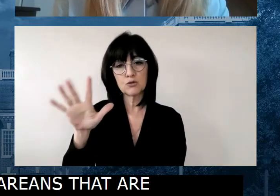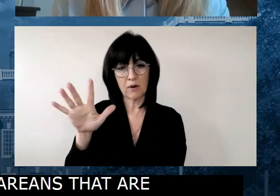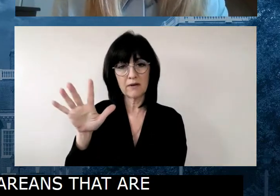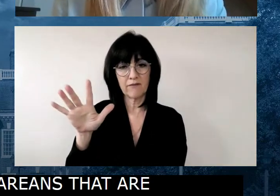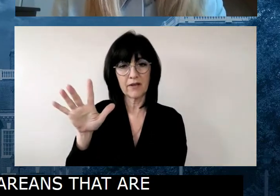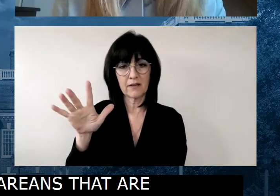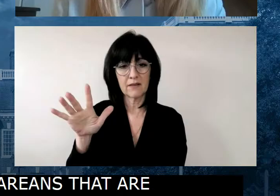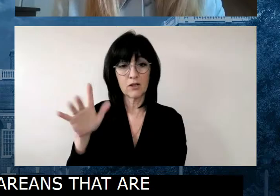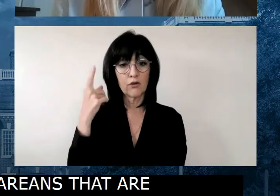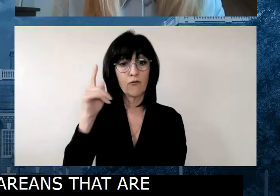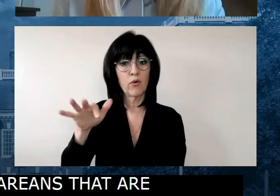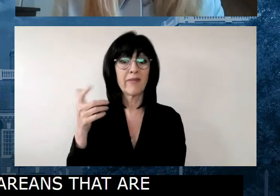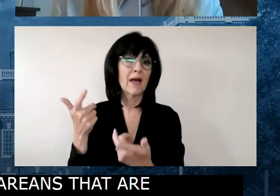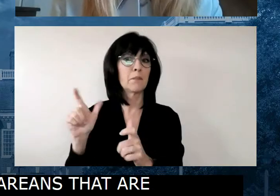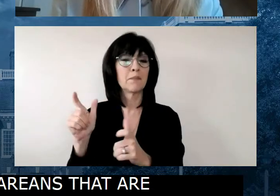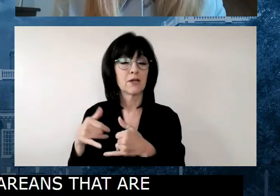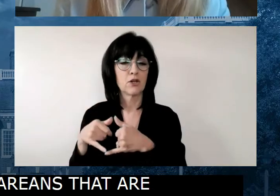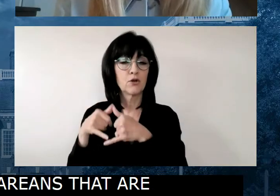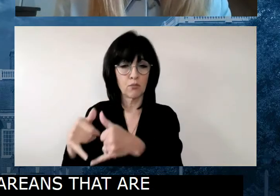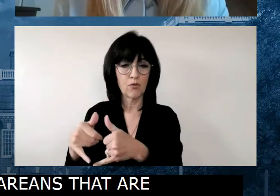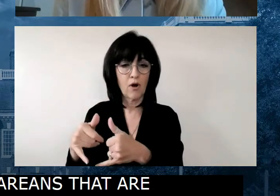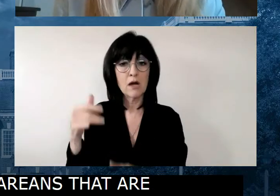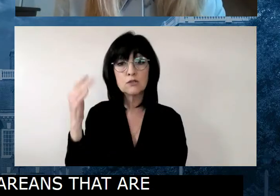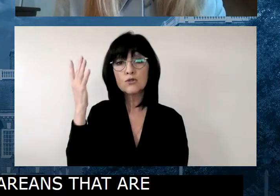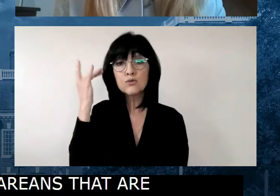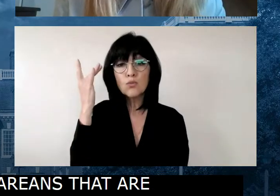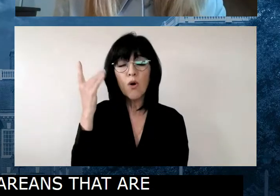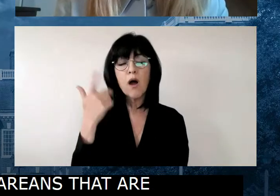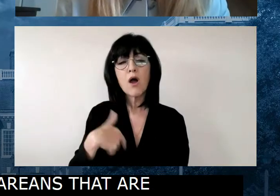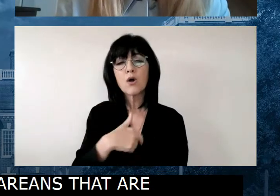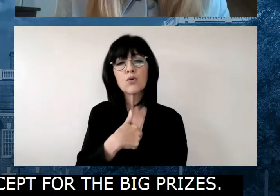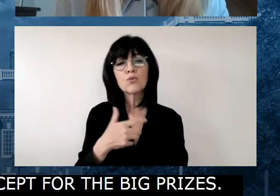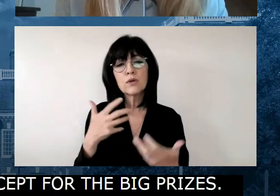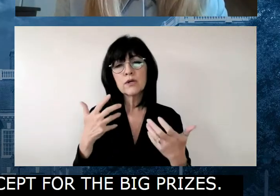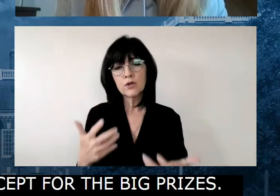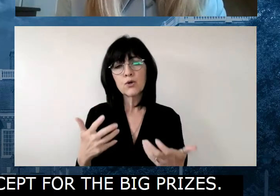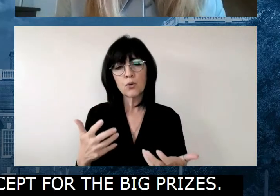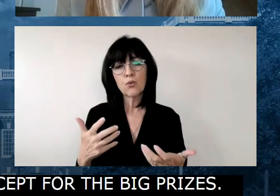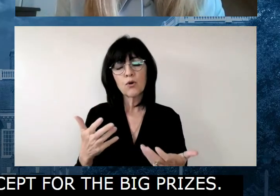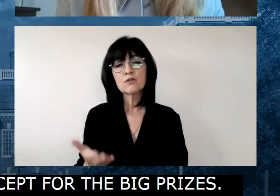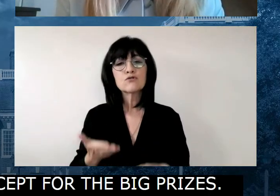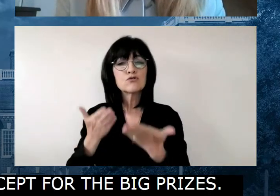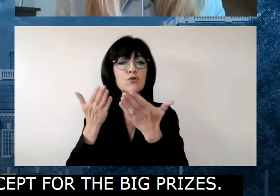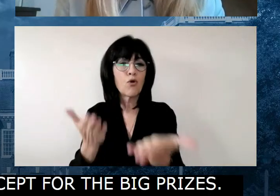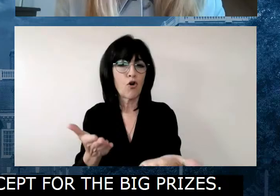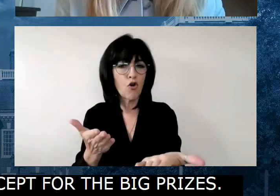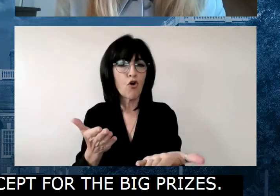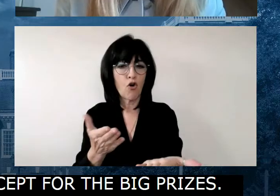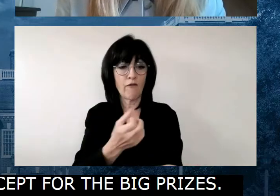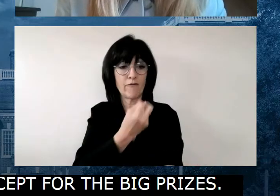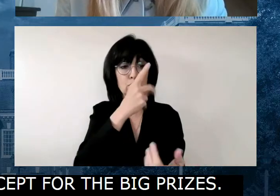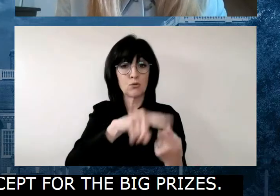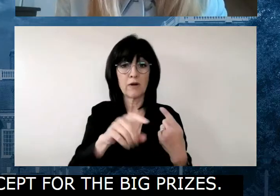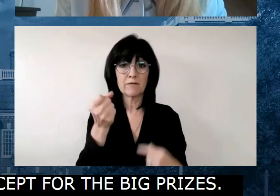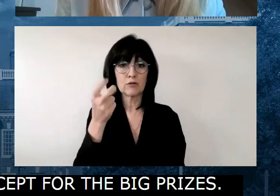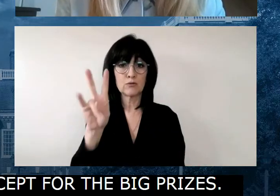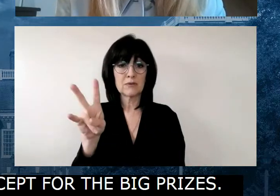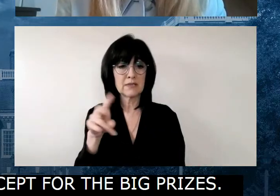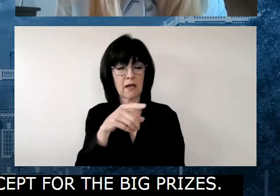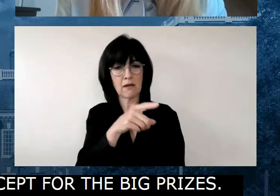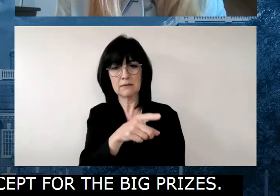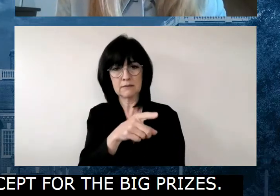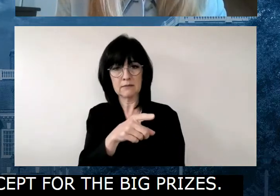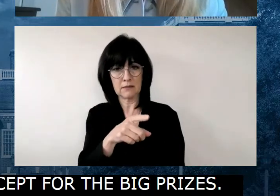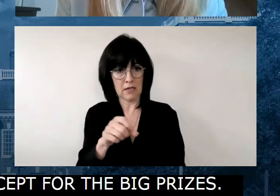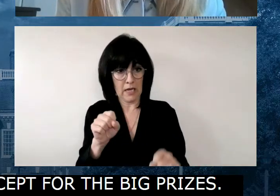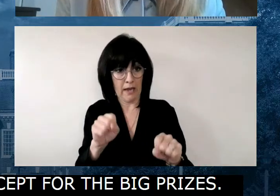because, so this younger group, the 12 to 17 group, or adolescents, have largely only been eligible for the vaccine for a